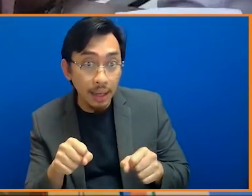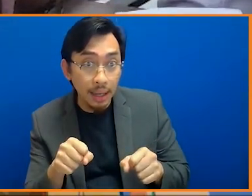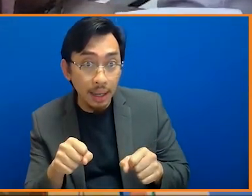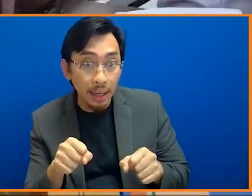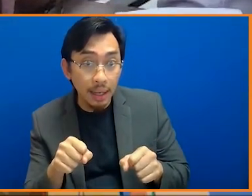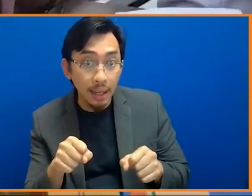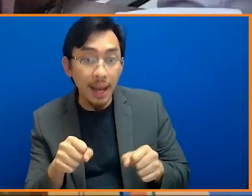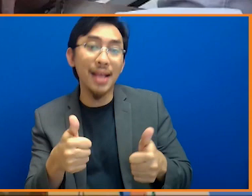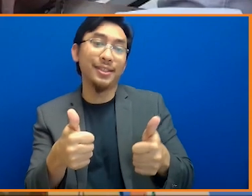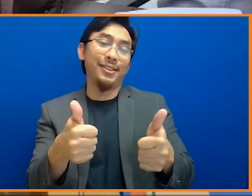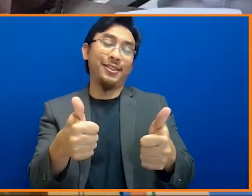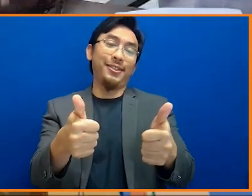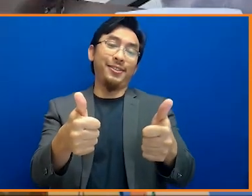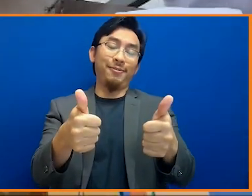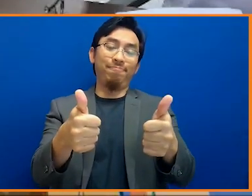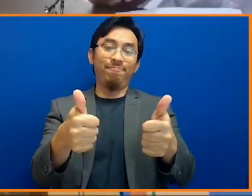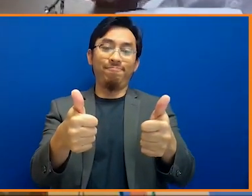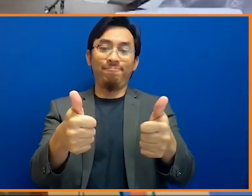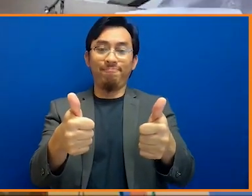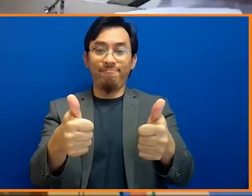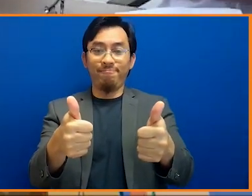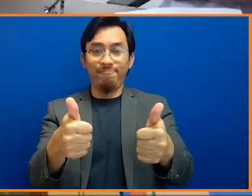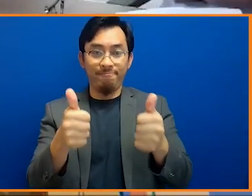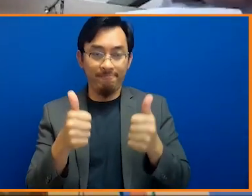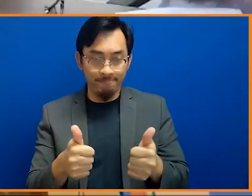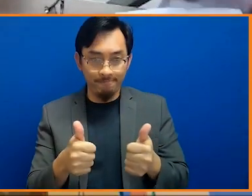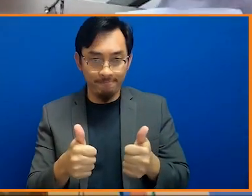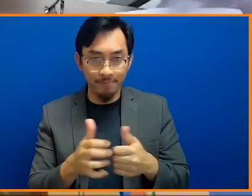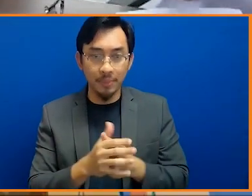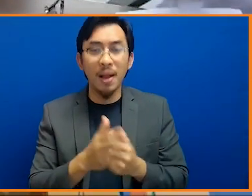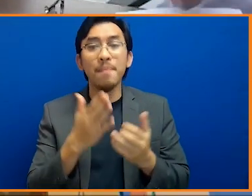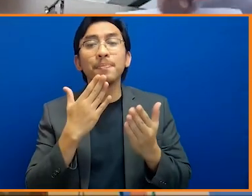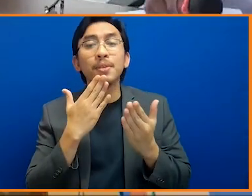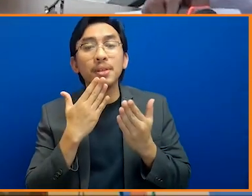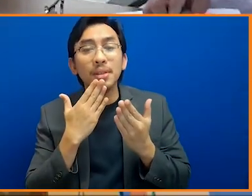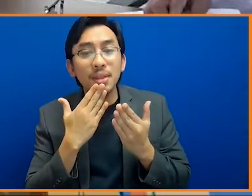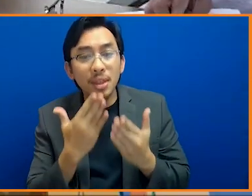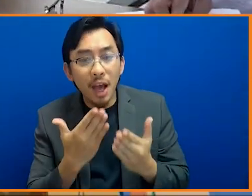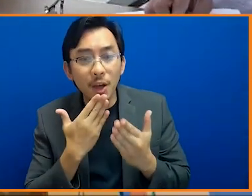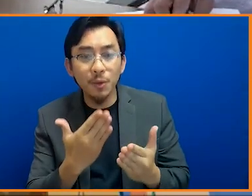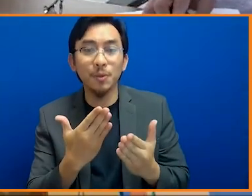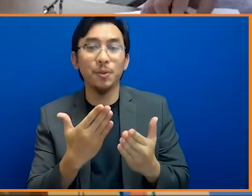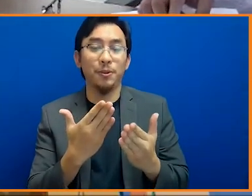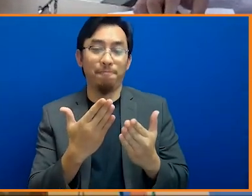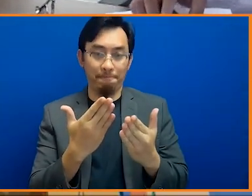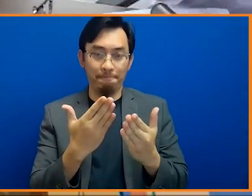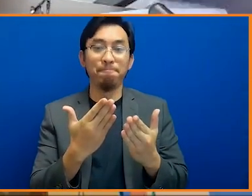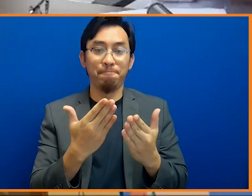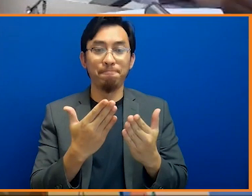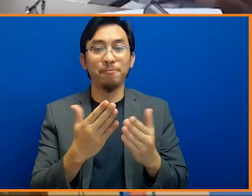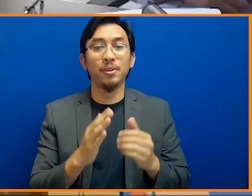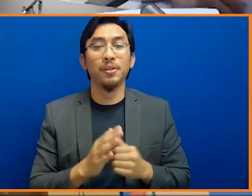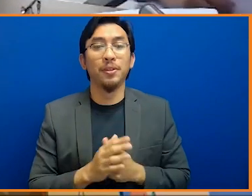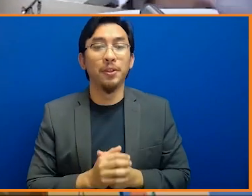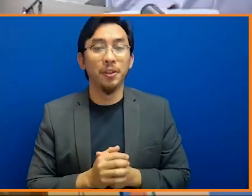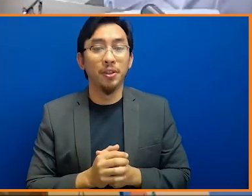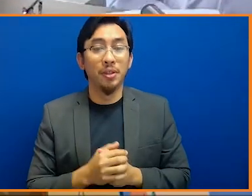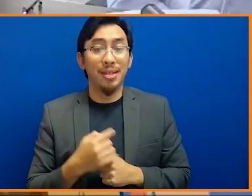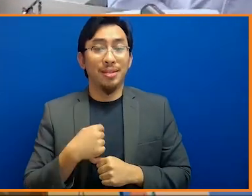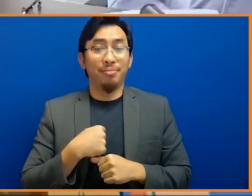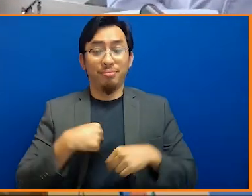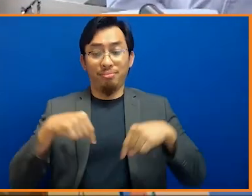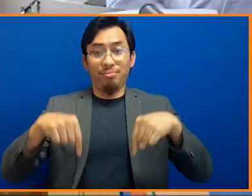Can you hear me now? Yeah, that's good. Right. Thank you very much. A heartfelt thank